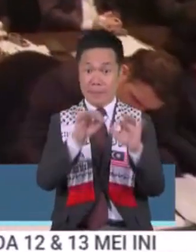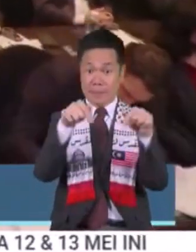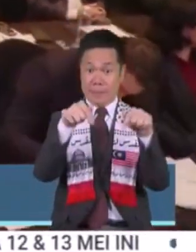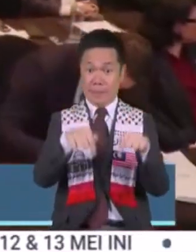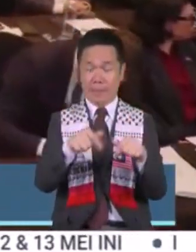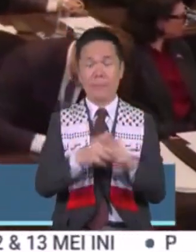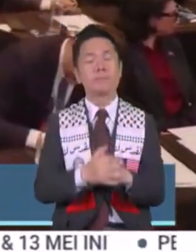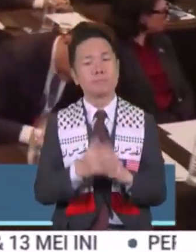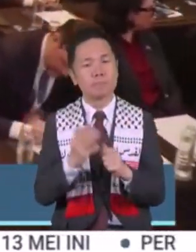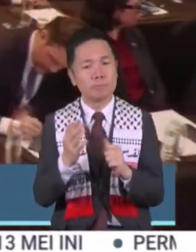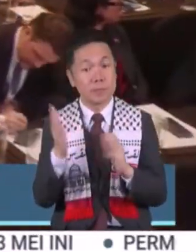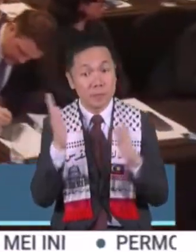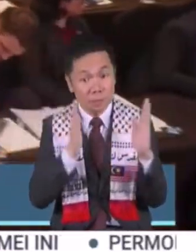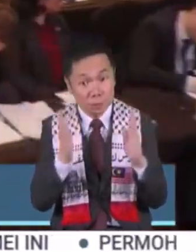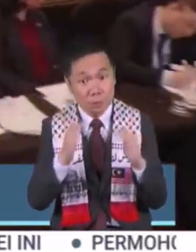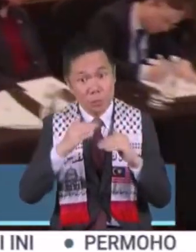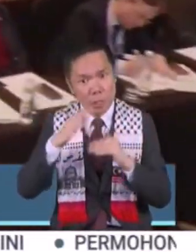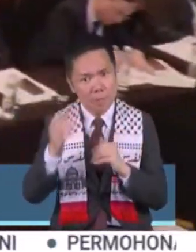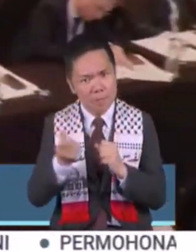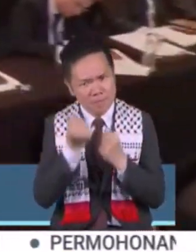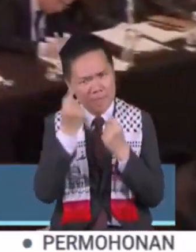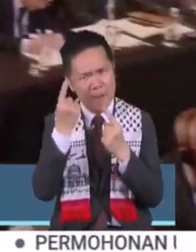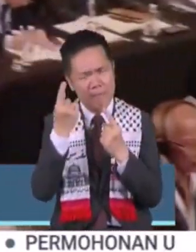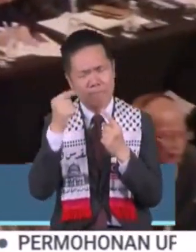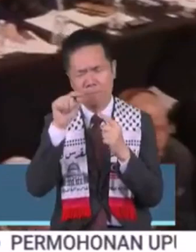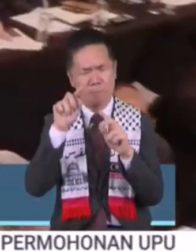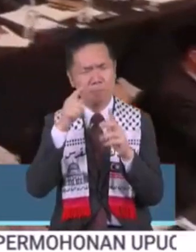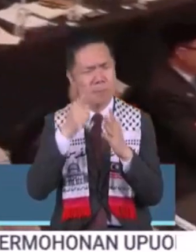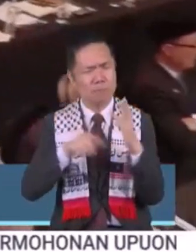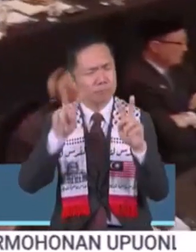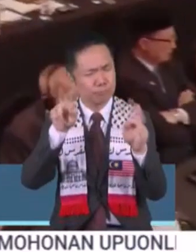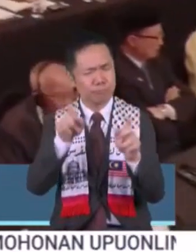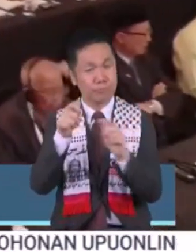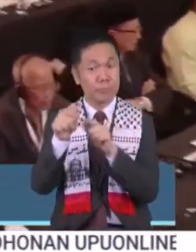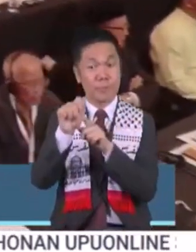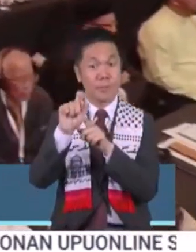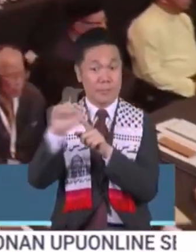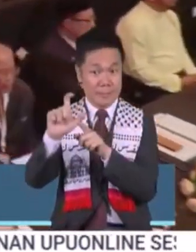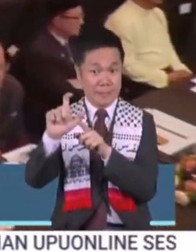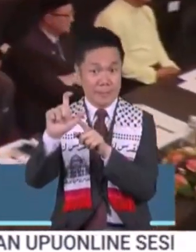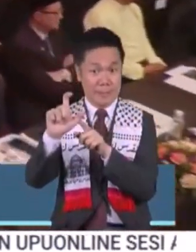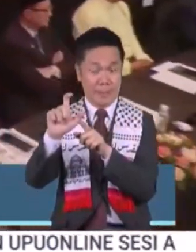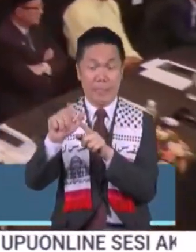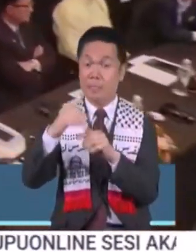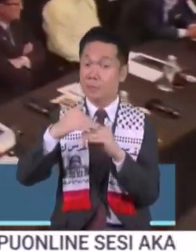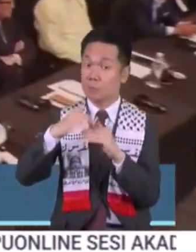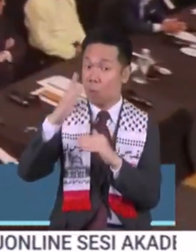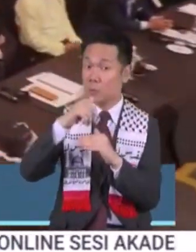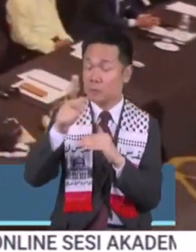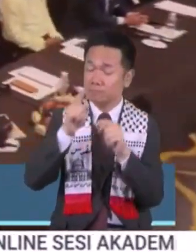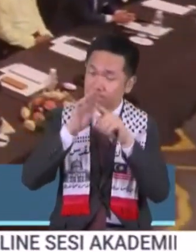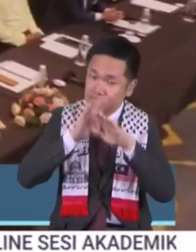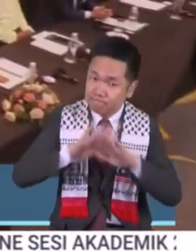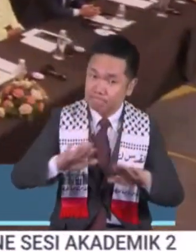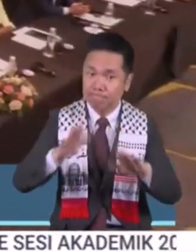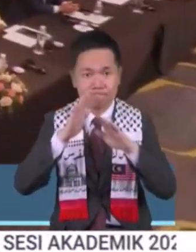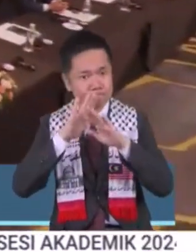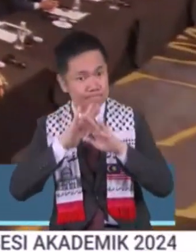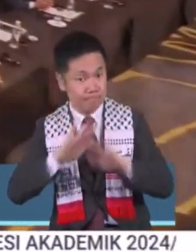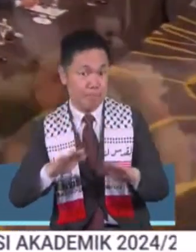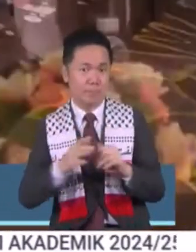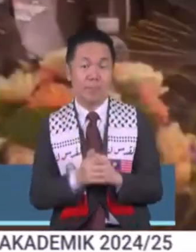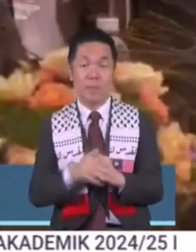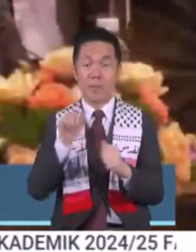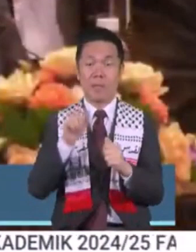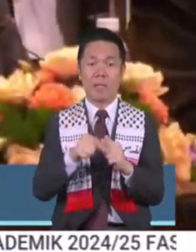country to promote the understanding of Islam, to promote a message of peace, to